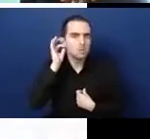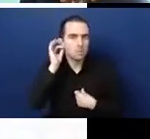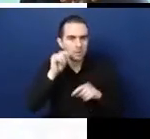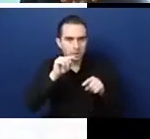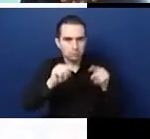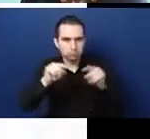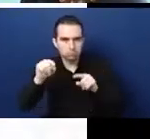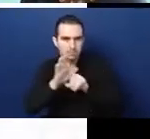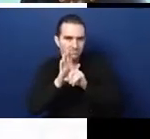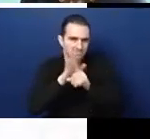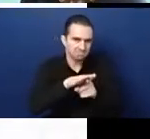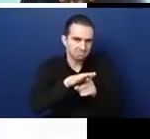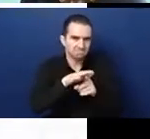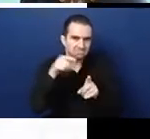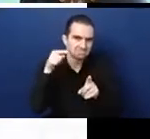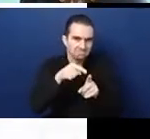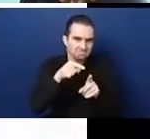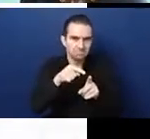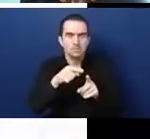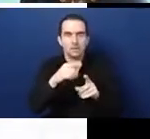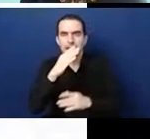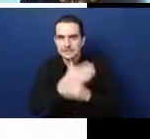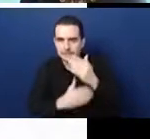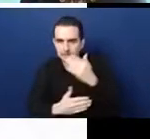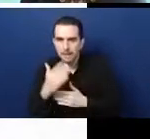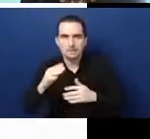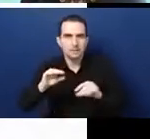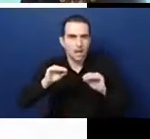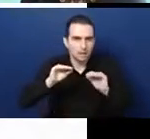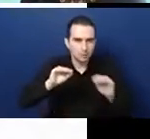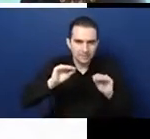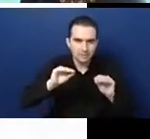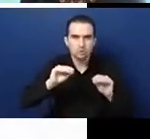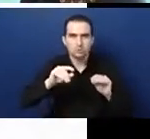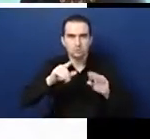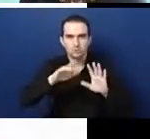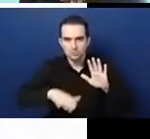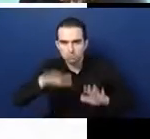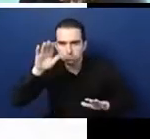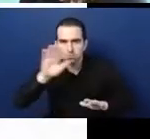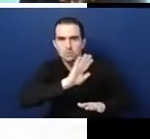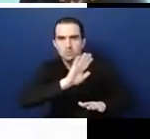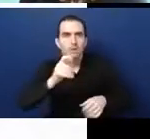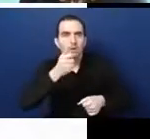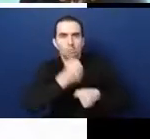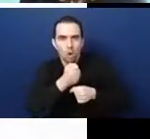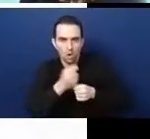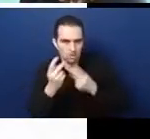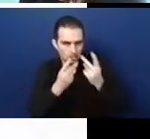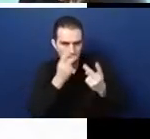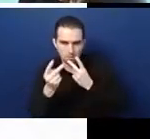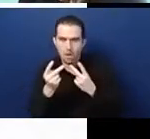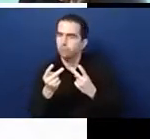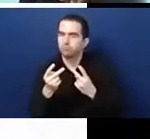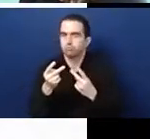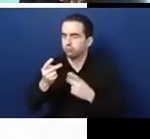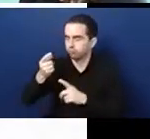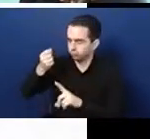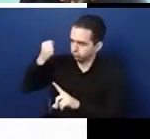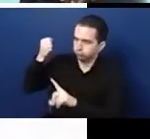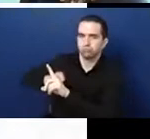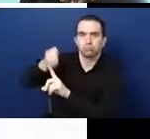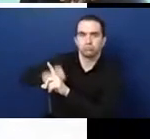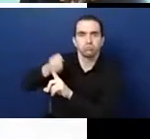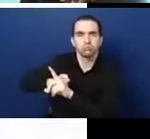We also have with us Richard Musisi. Richard is the